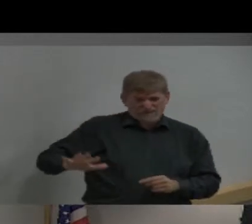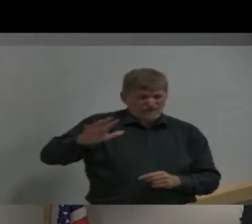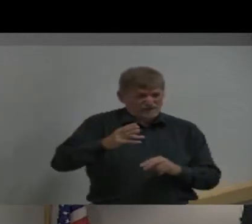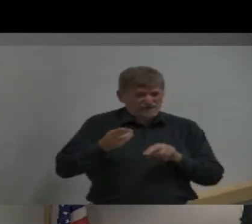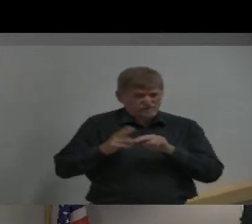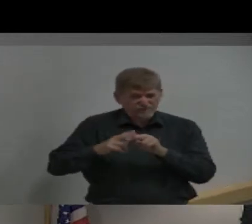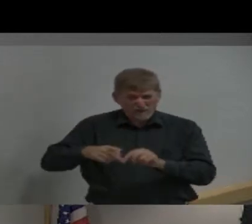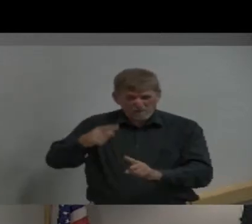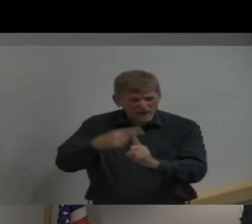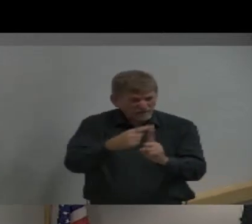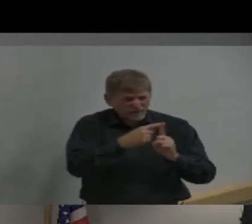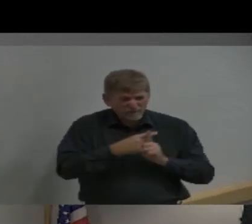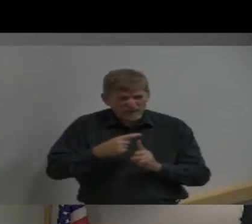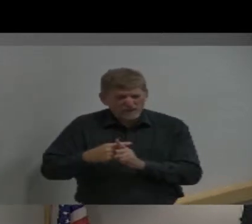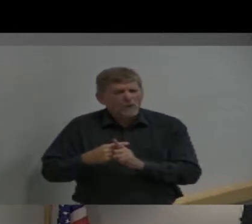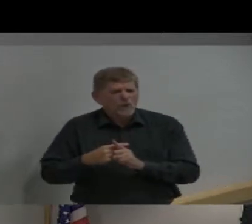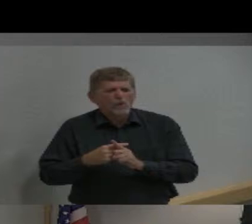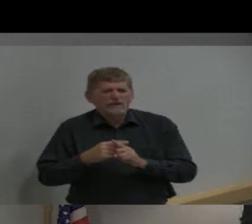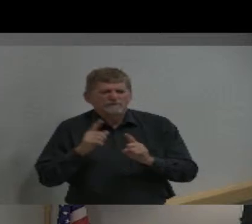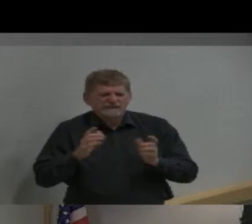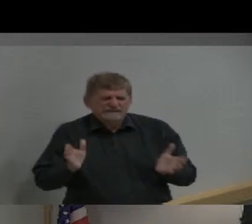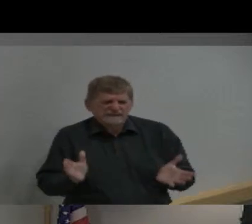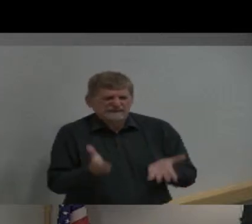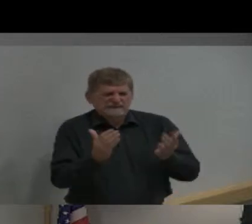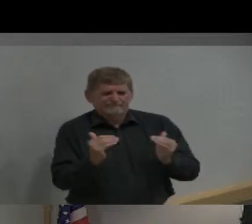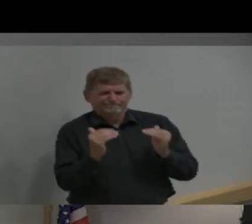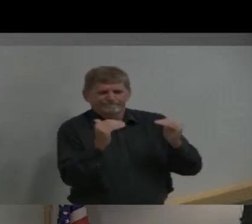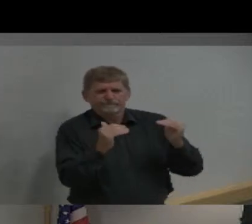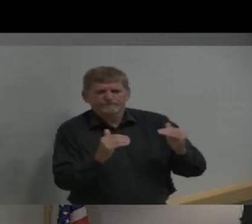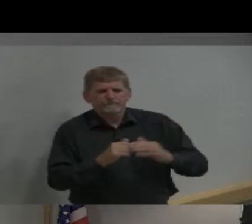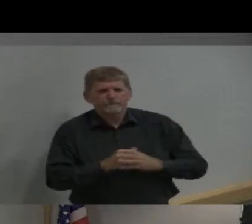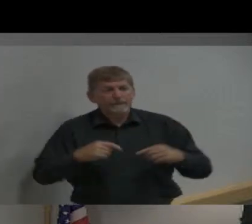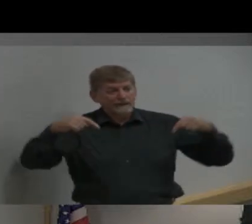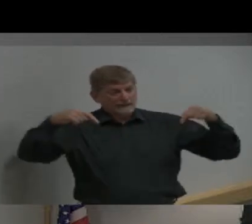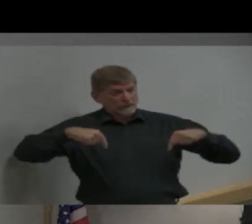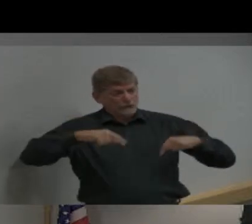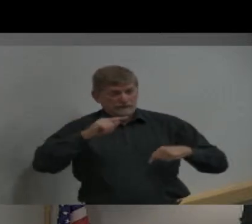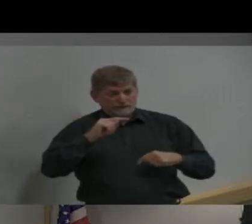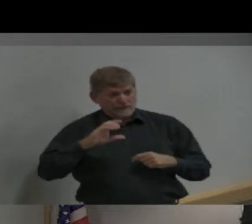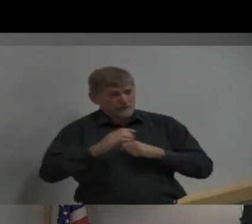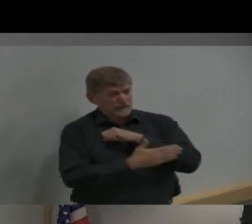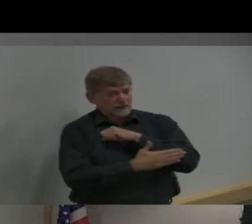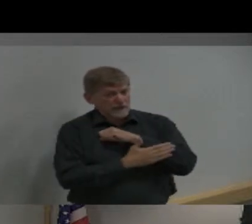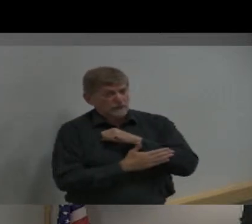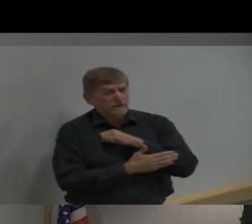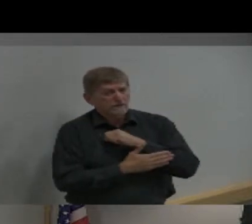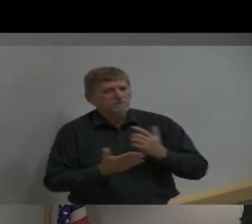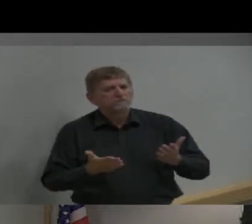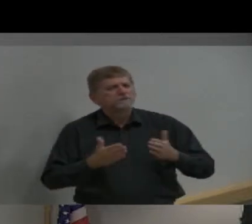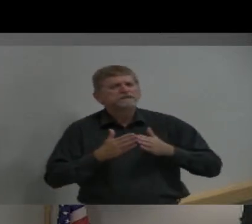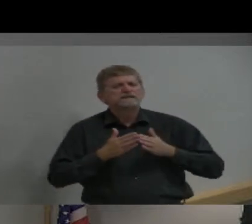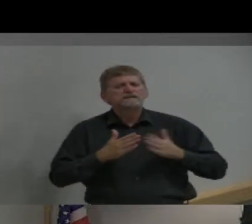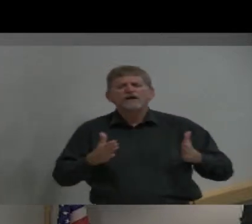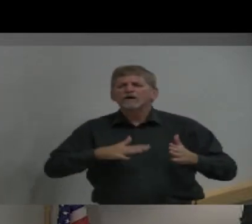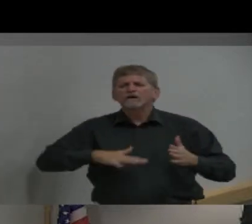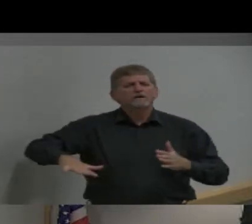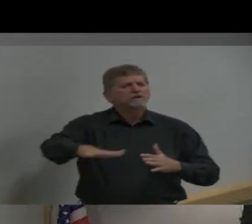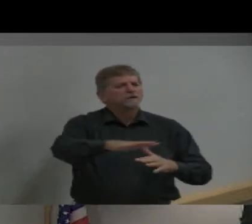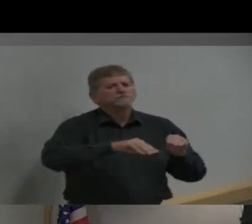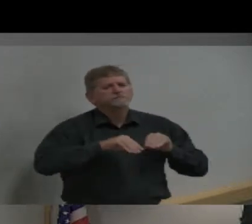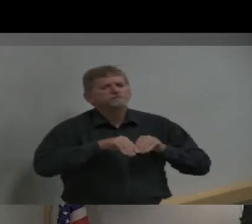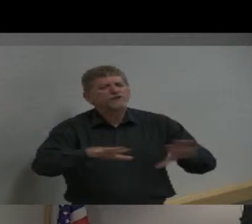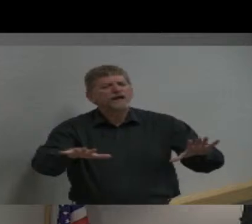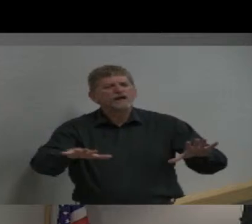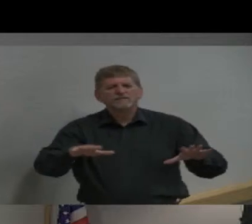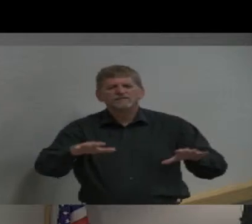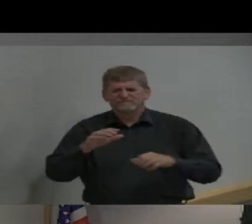What we have observed here in Tippecanoe County is generalized community spread of COVID-19. There have